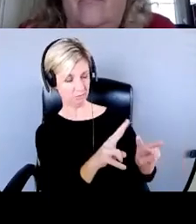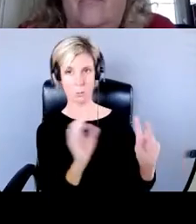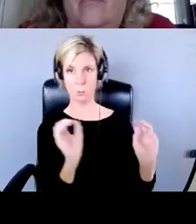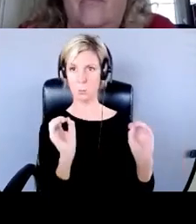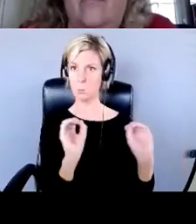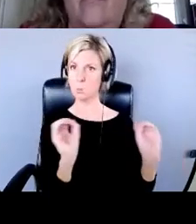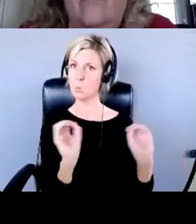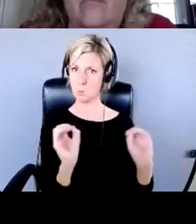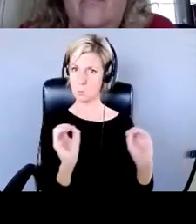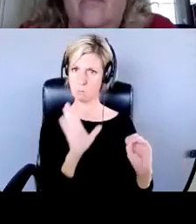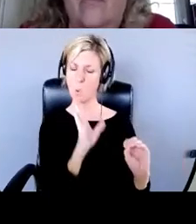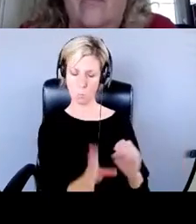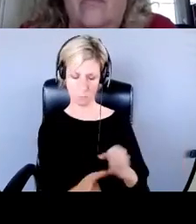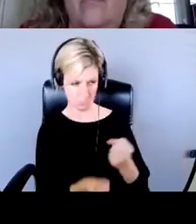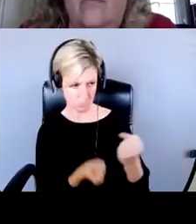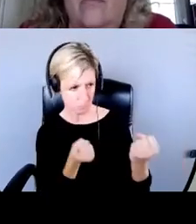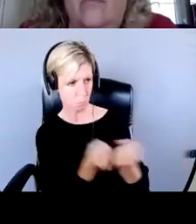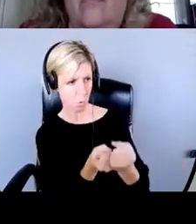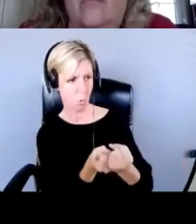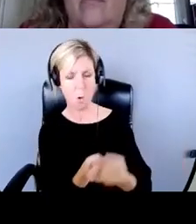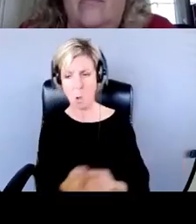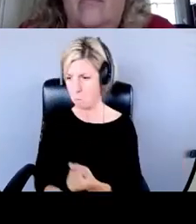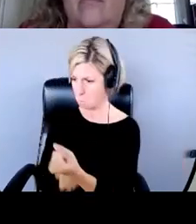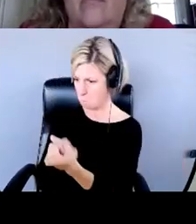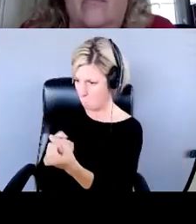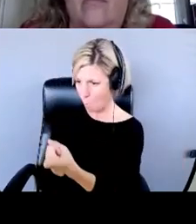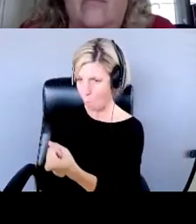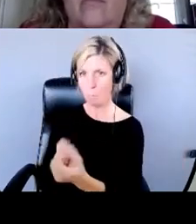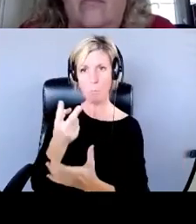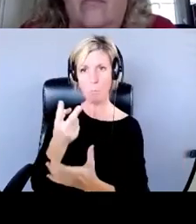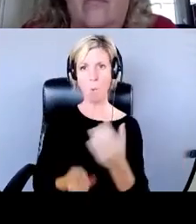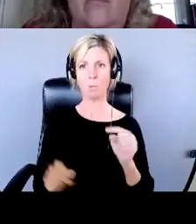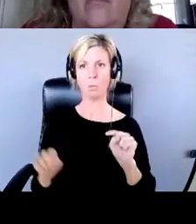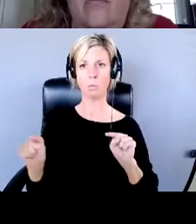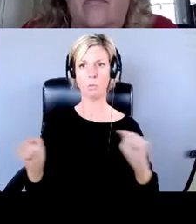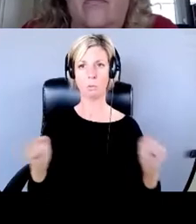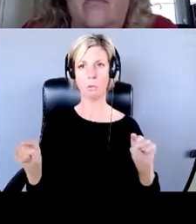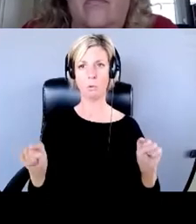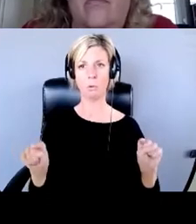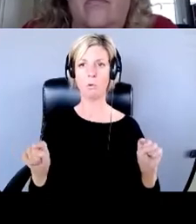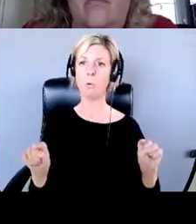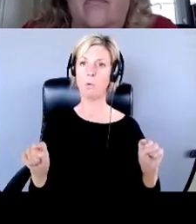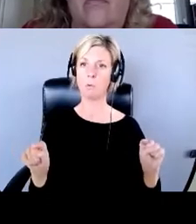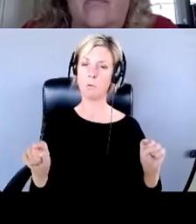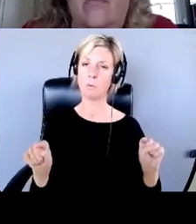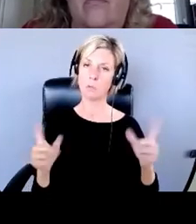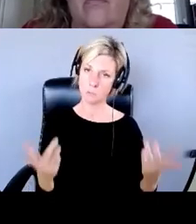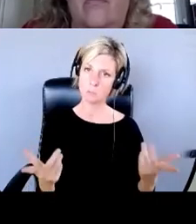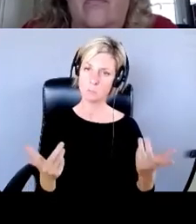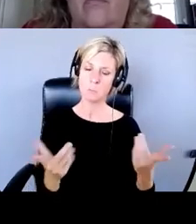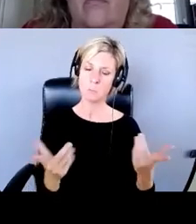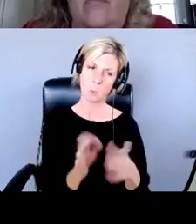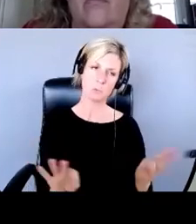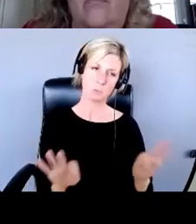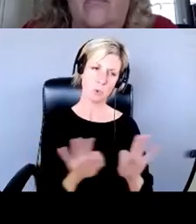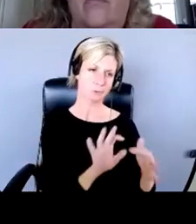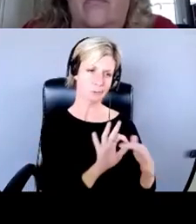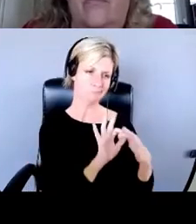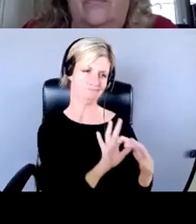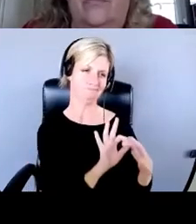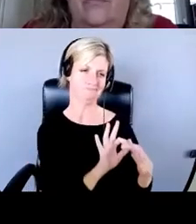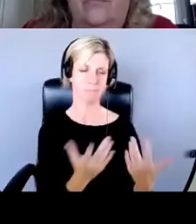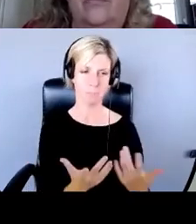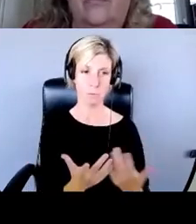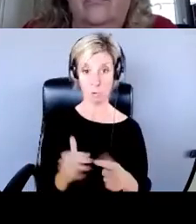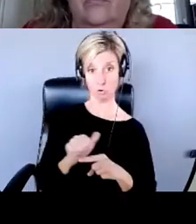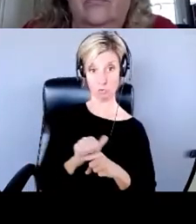needs and desires are beyond what they're saying, you know, their position is. So I think in the training, people